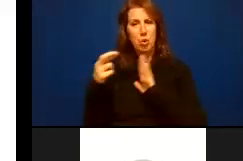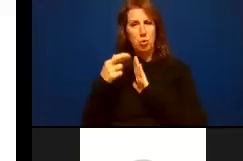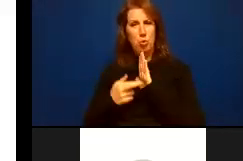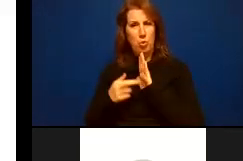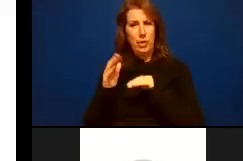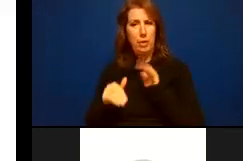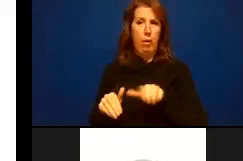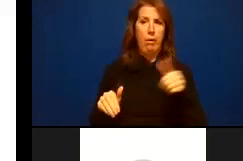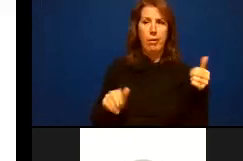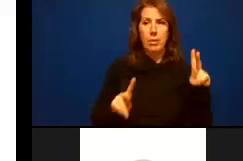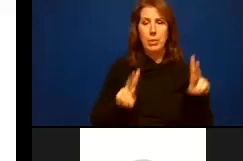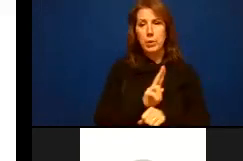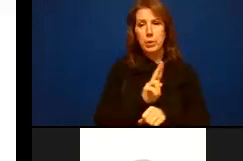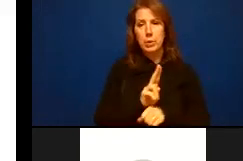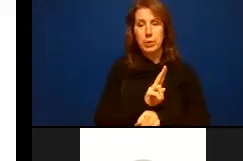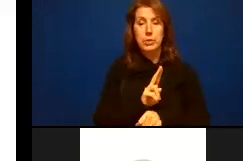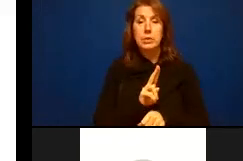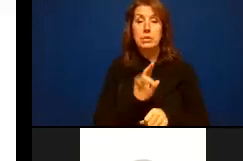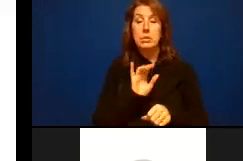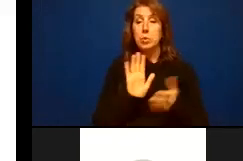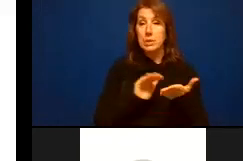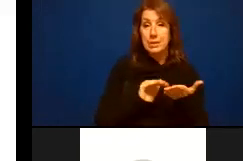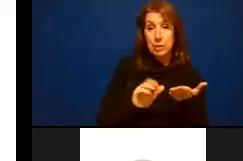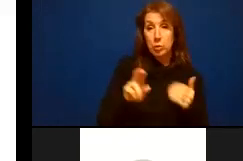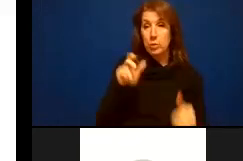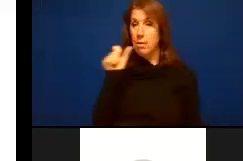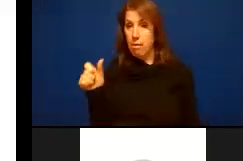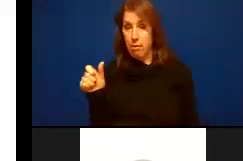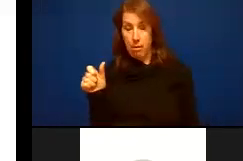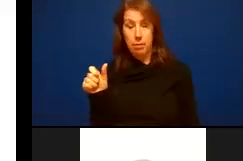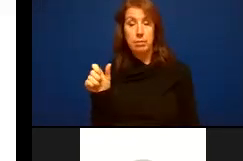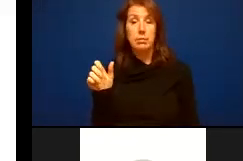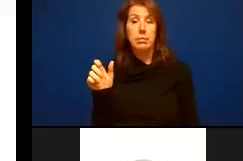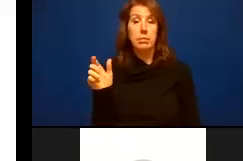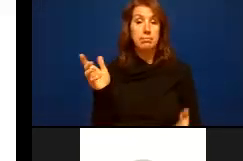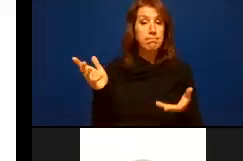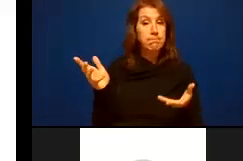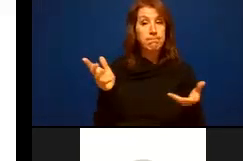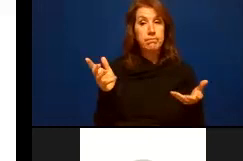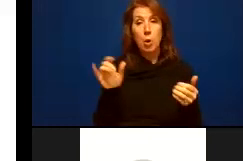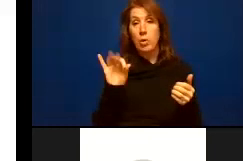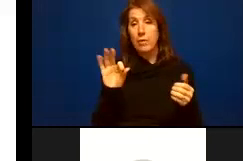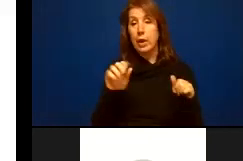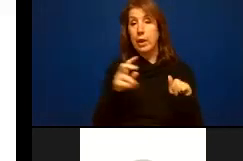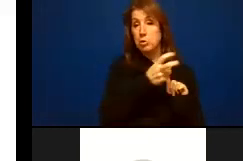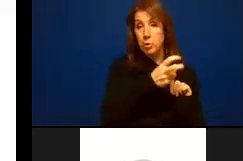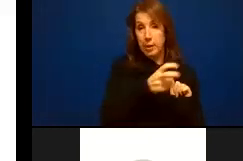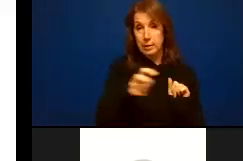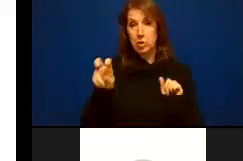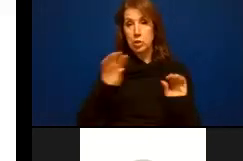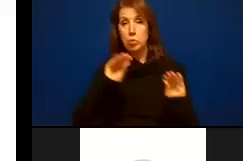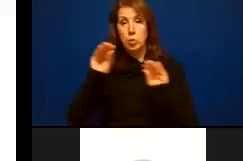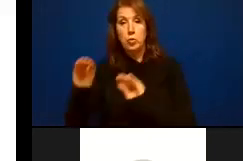using for, whether or not they should discharge somebody and whether that person can be transitioned to the community.